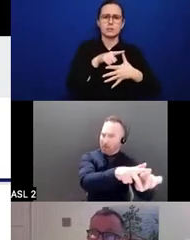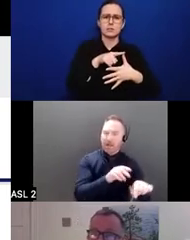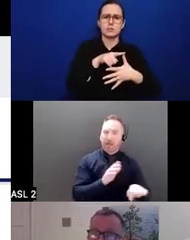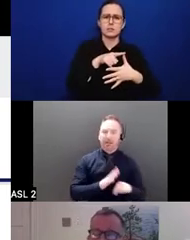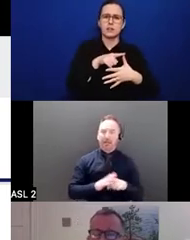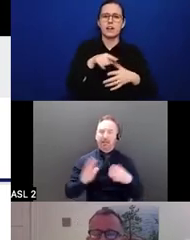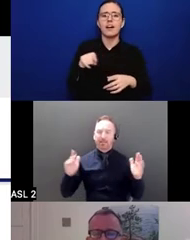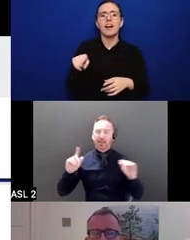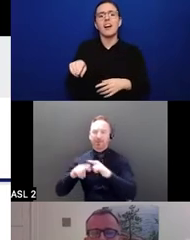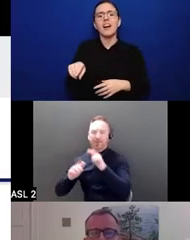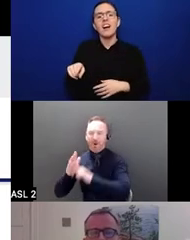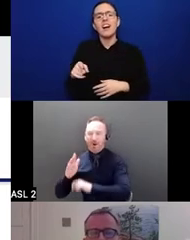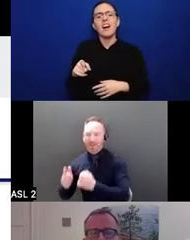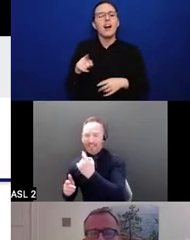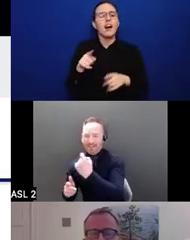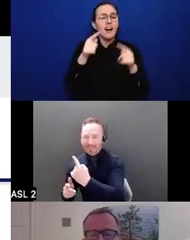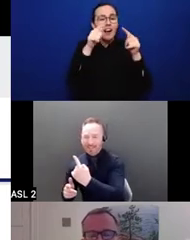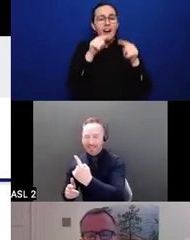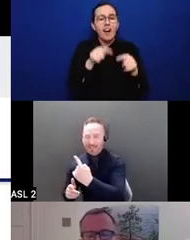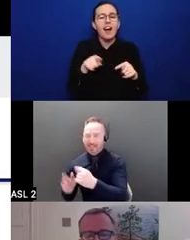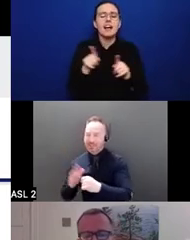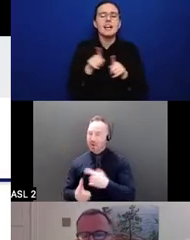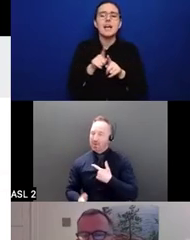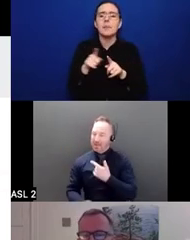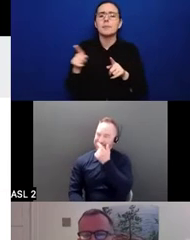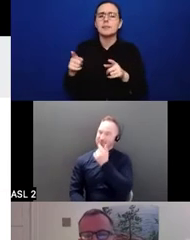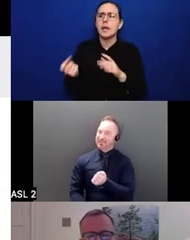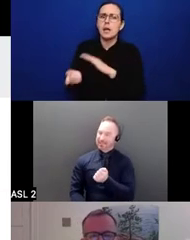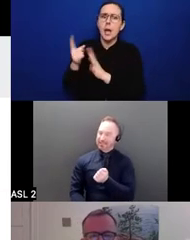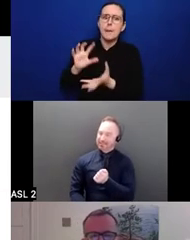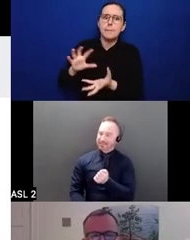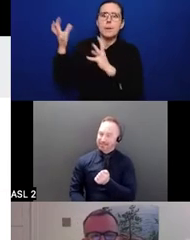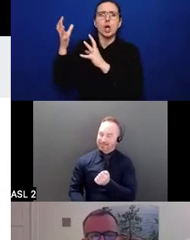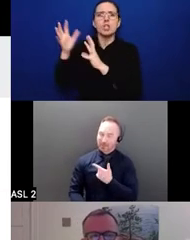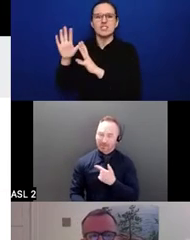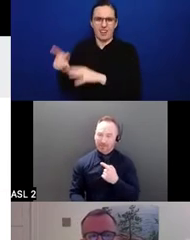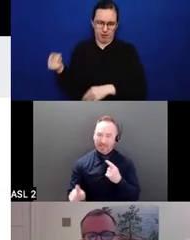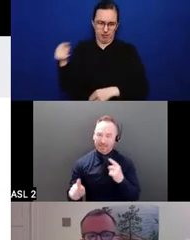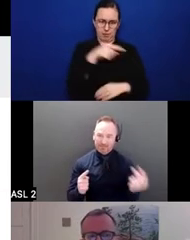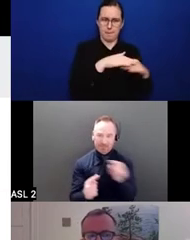an interesting trend to observe. Next slide, please.